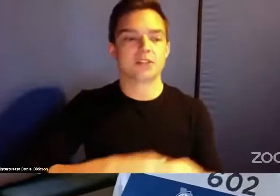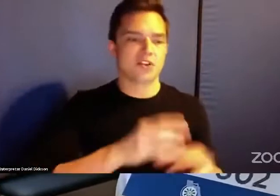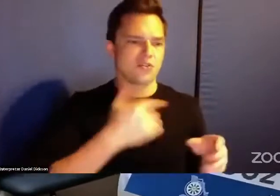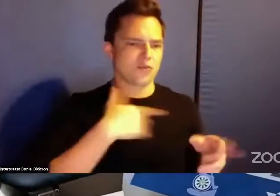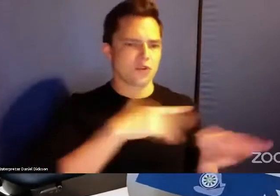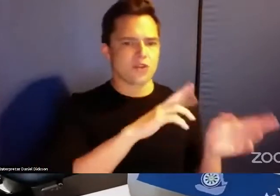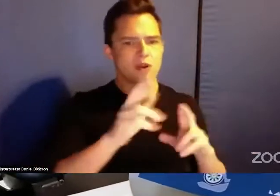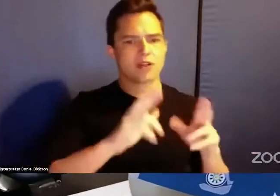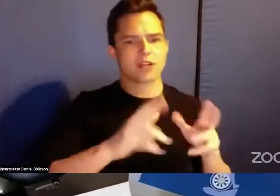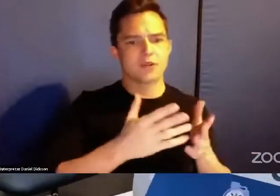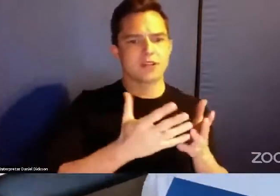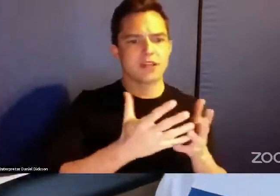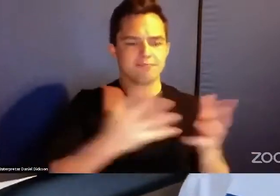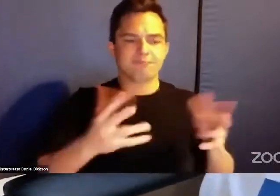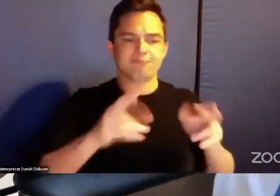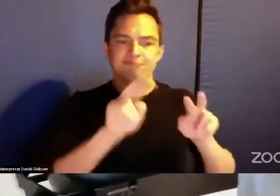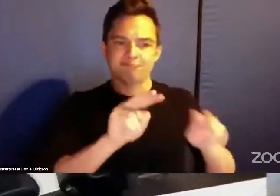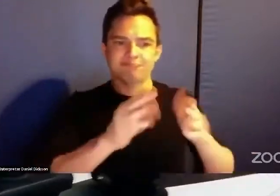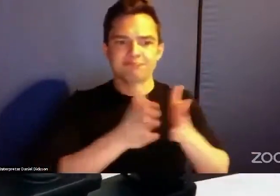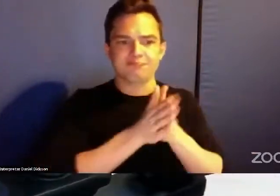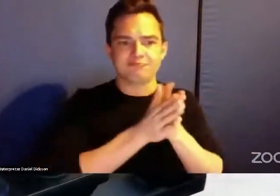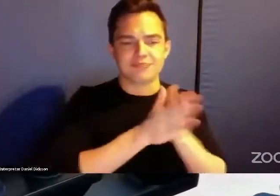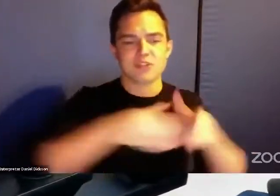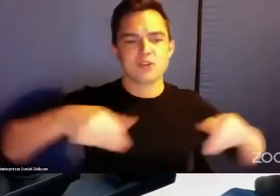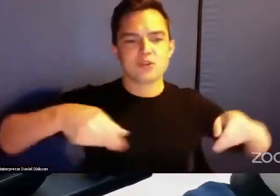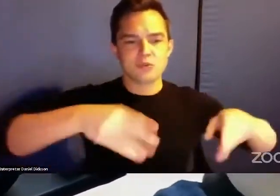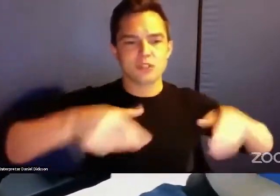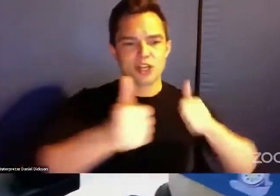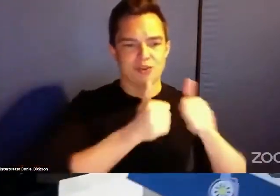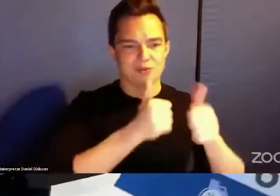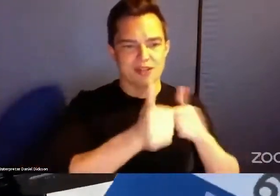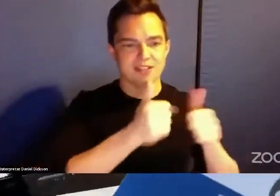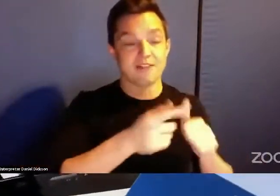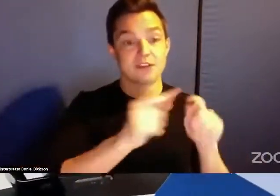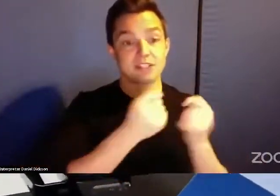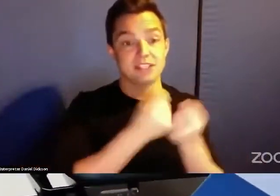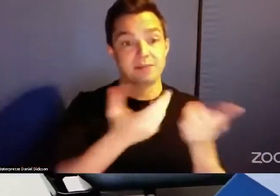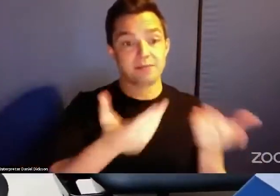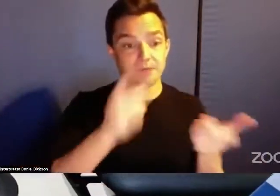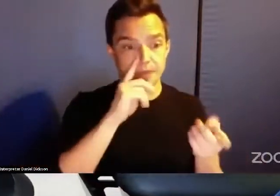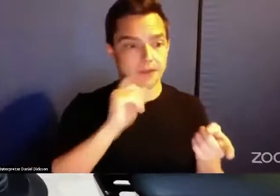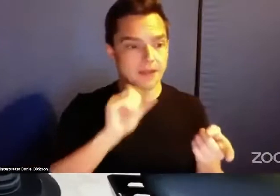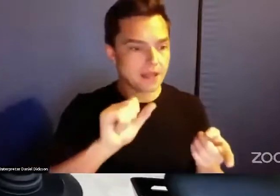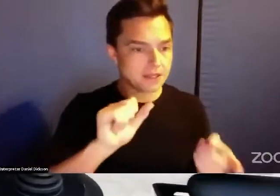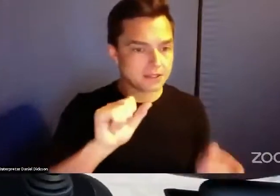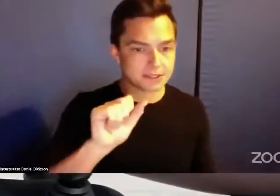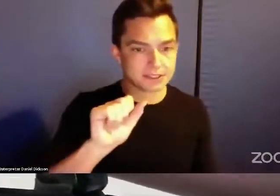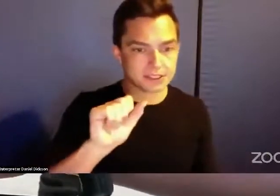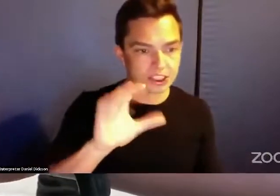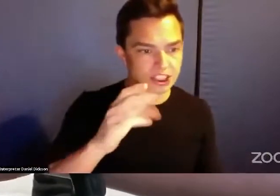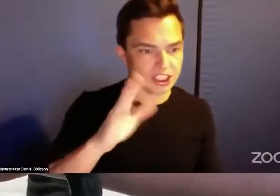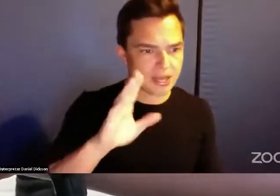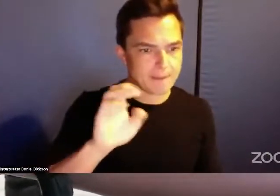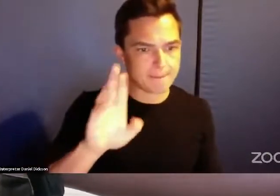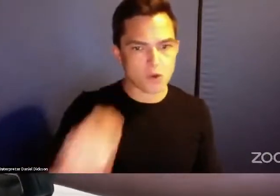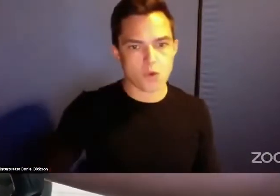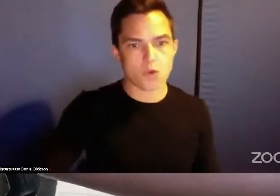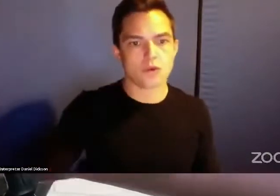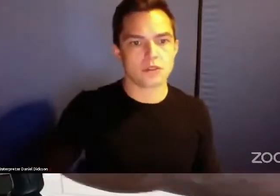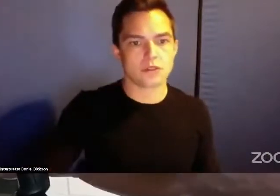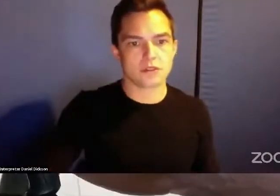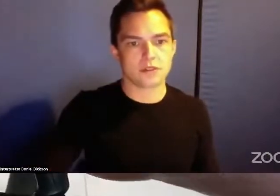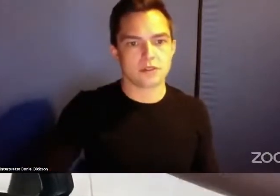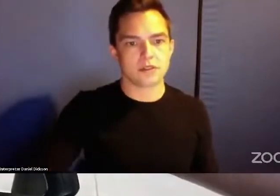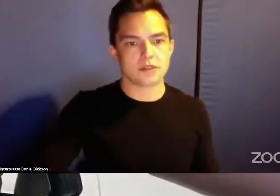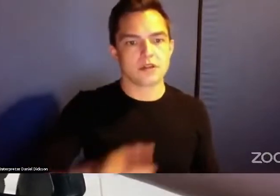anticipated wheelchair race. First team is Skebo, of course, out of Winterthur, not too far from